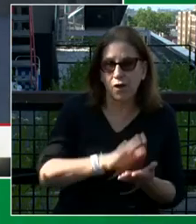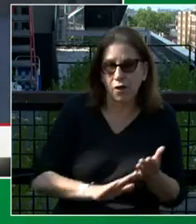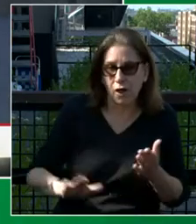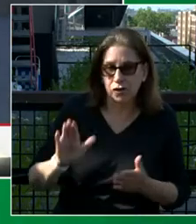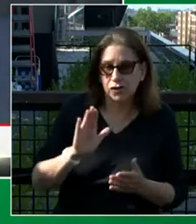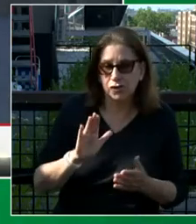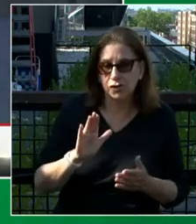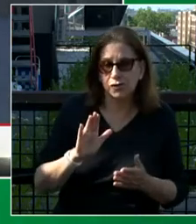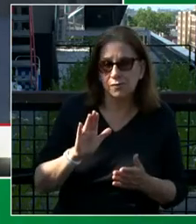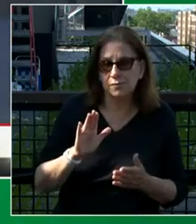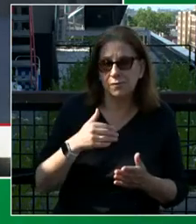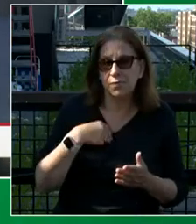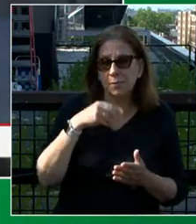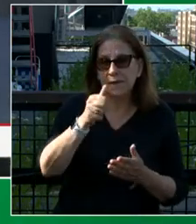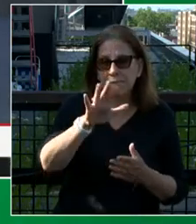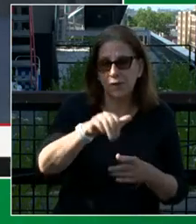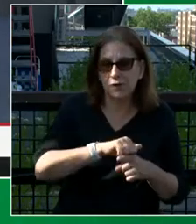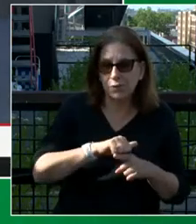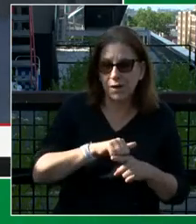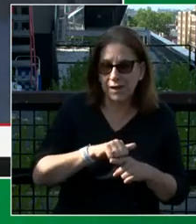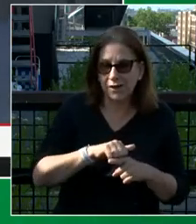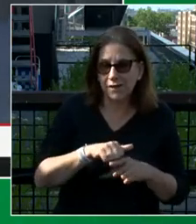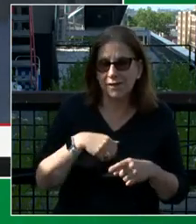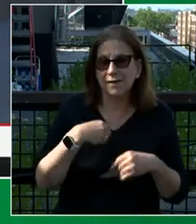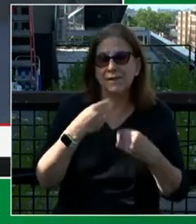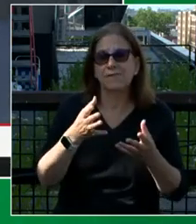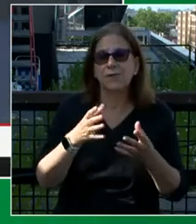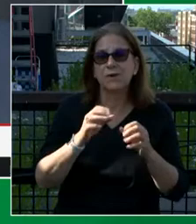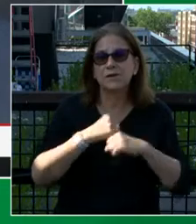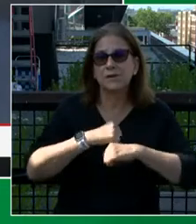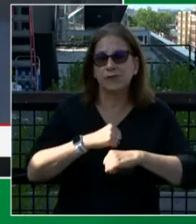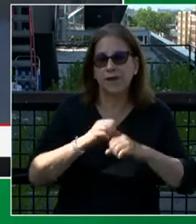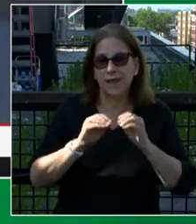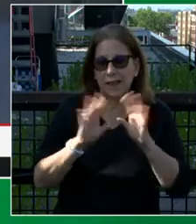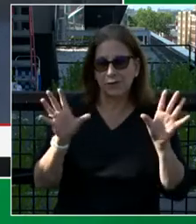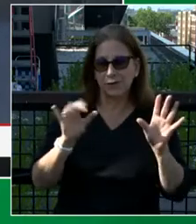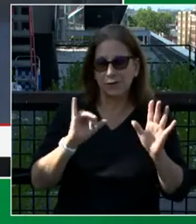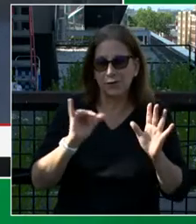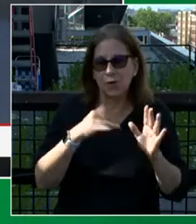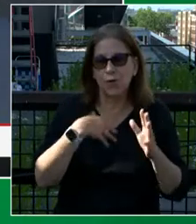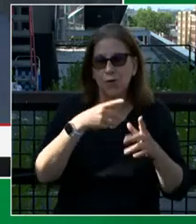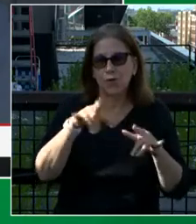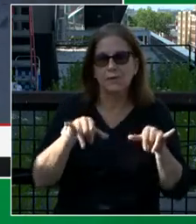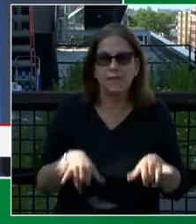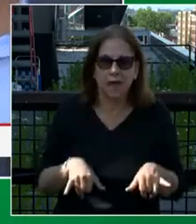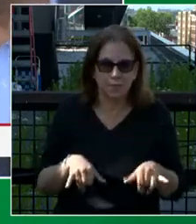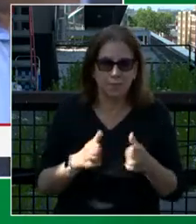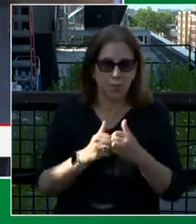of clearance because we're not thinking short term, we're thinking very long term. So that's our approach.